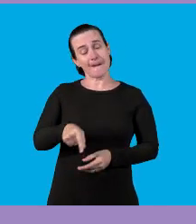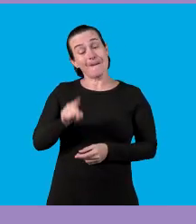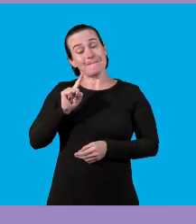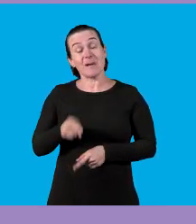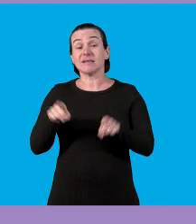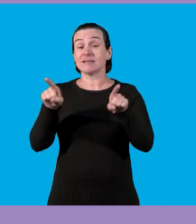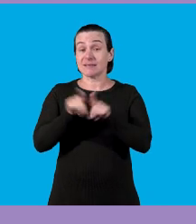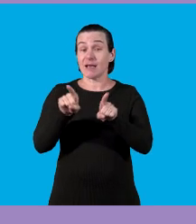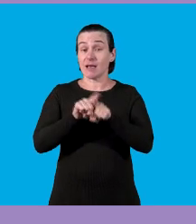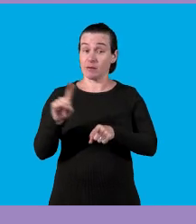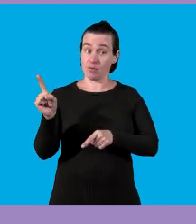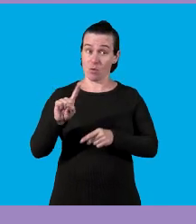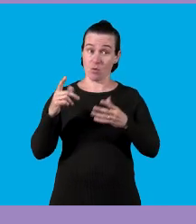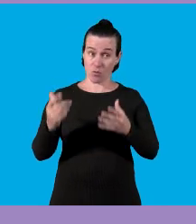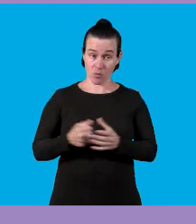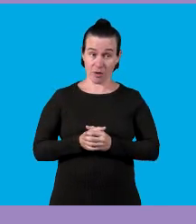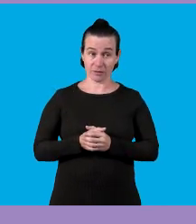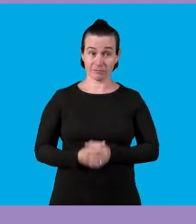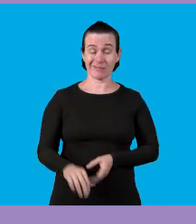RS, and